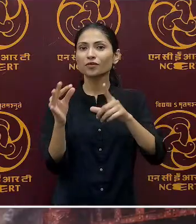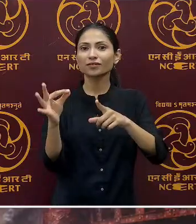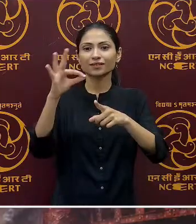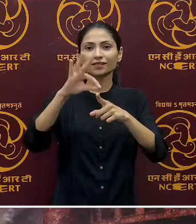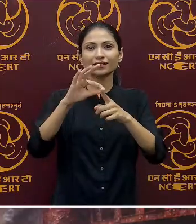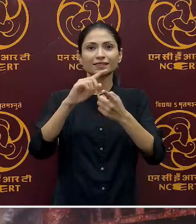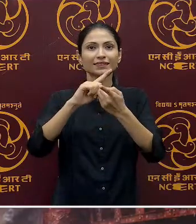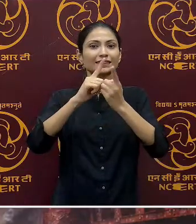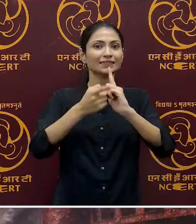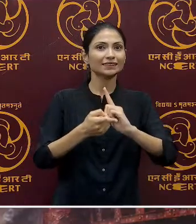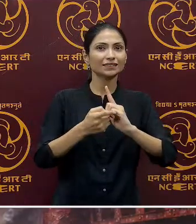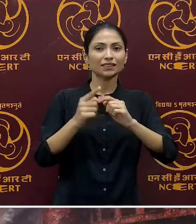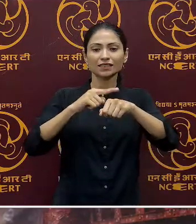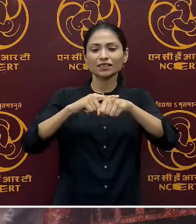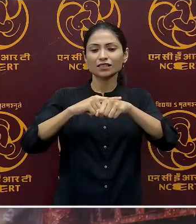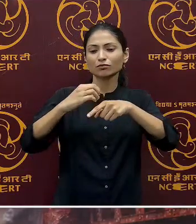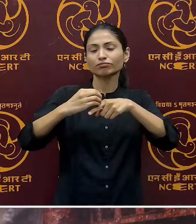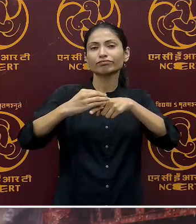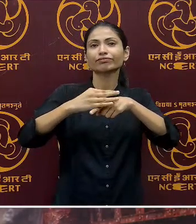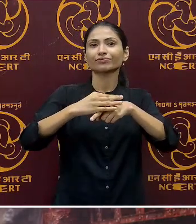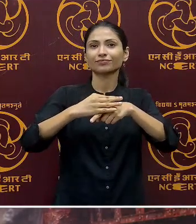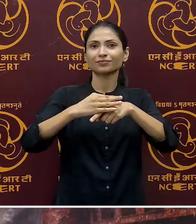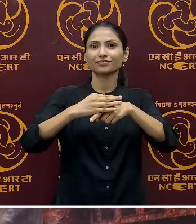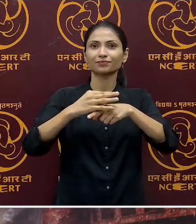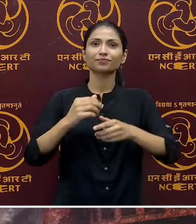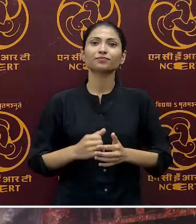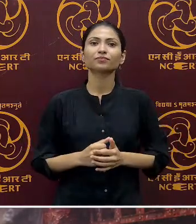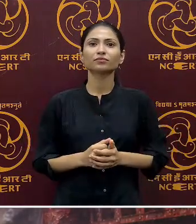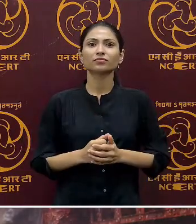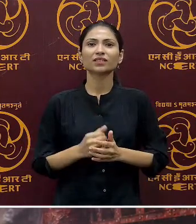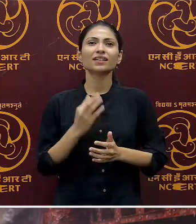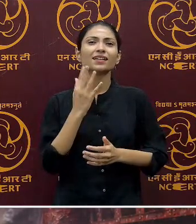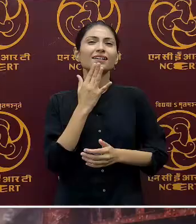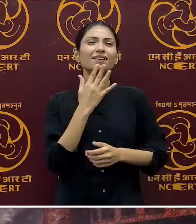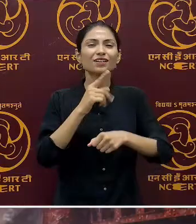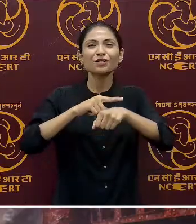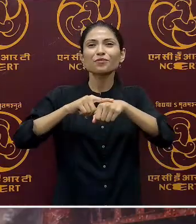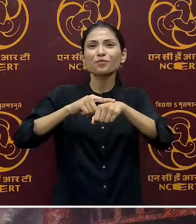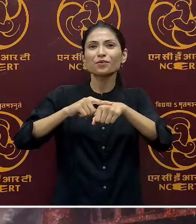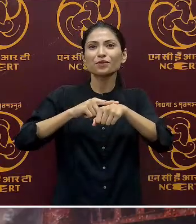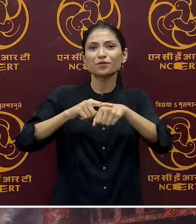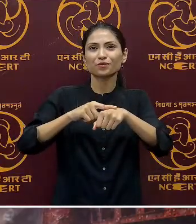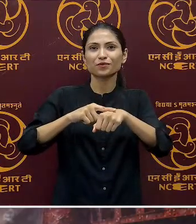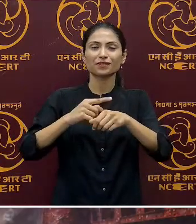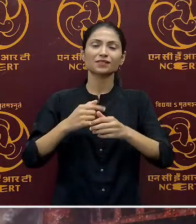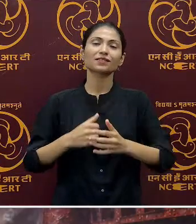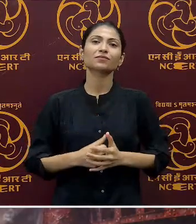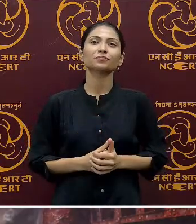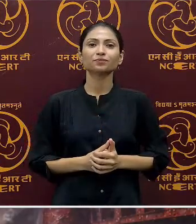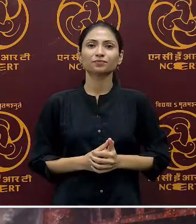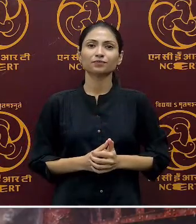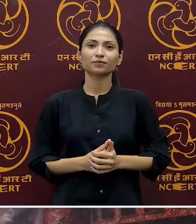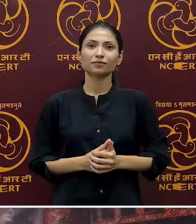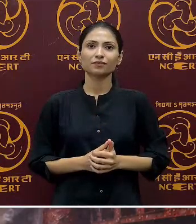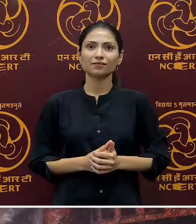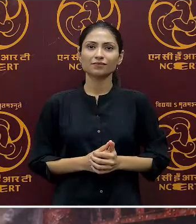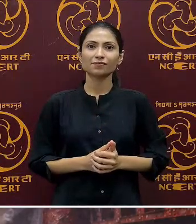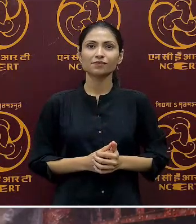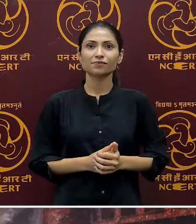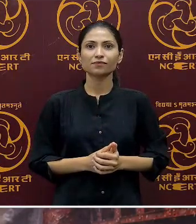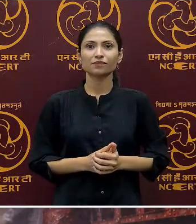rust, which is generally brown in color, and it is known as